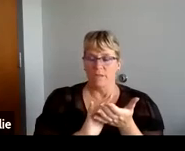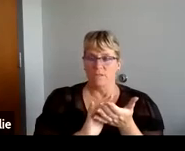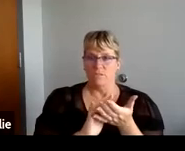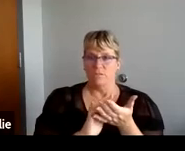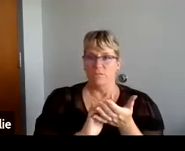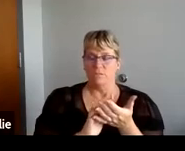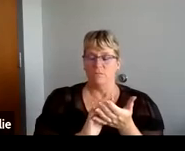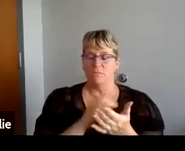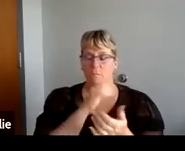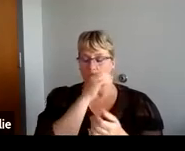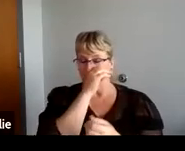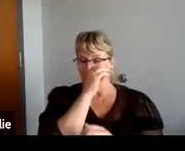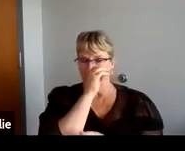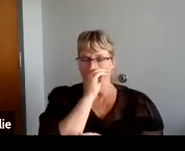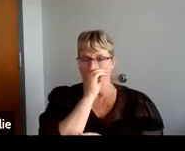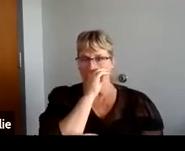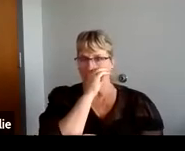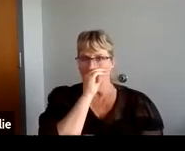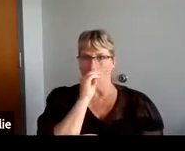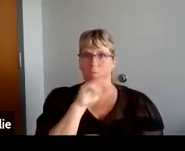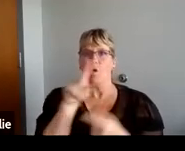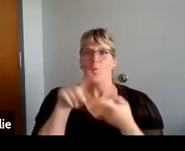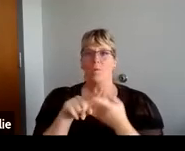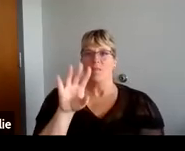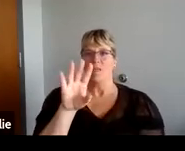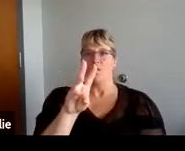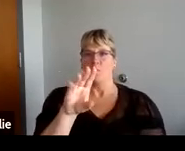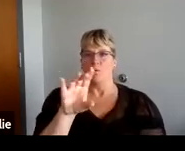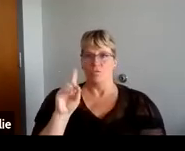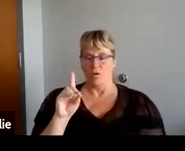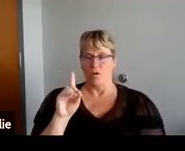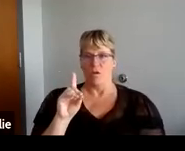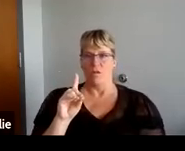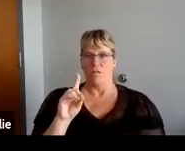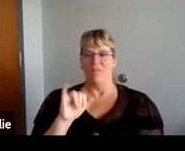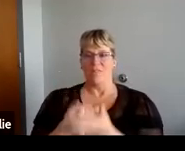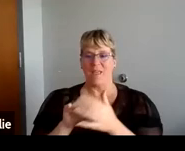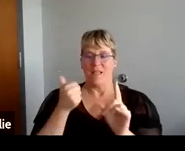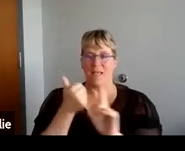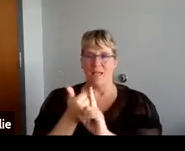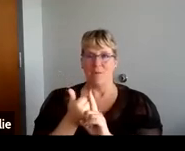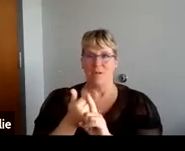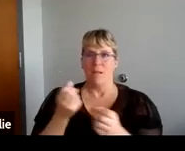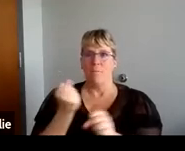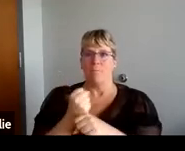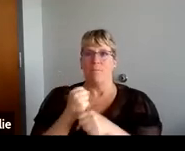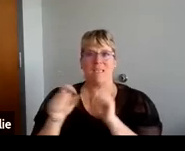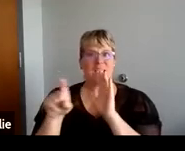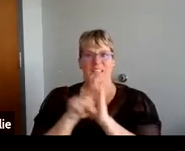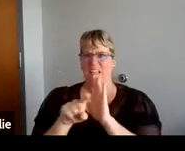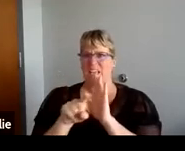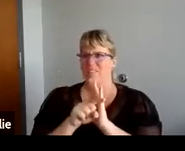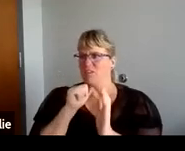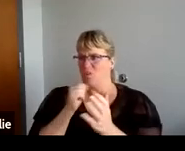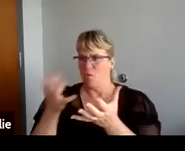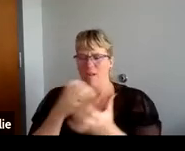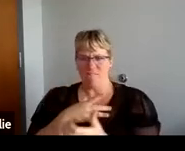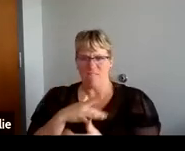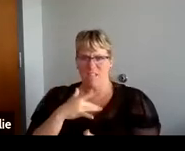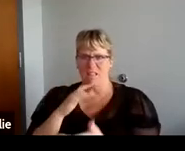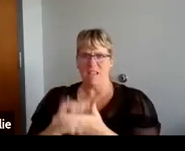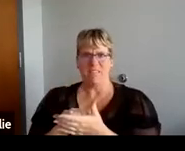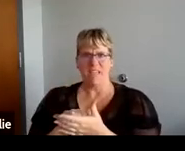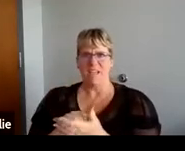the withdrawal period may hit, causing that negative reinforcement. I don't want to feel like this. Withdrawal